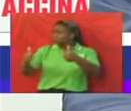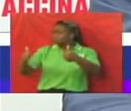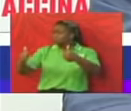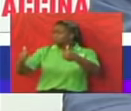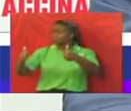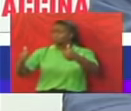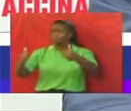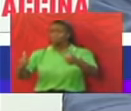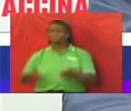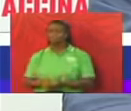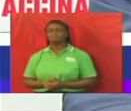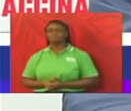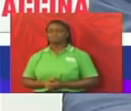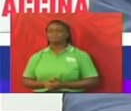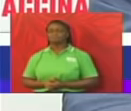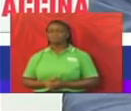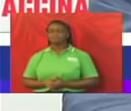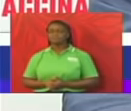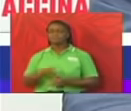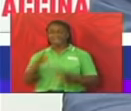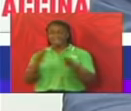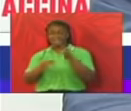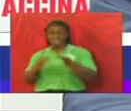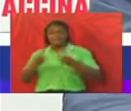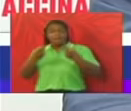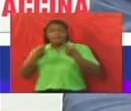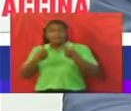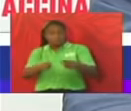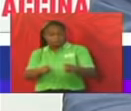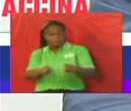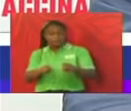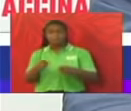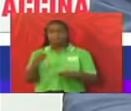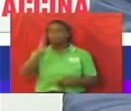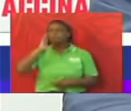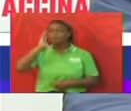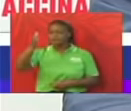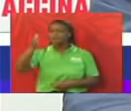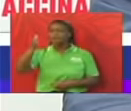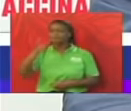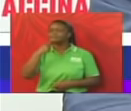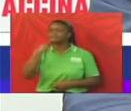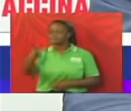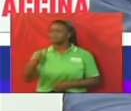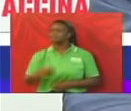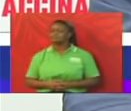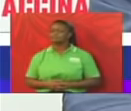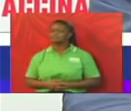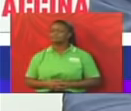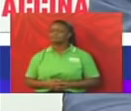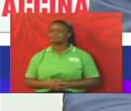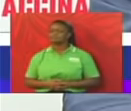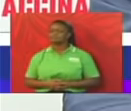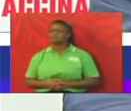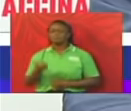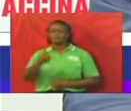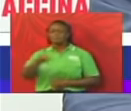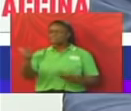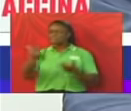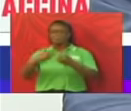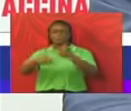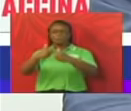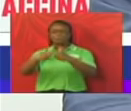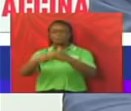those events come up, you will definitely be notified if there's any trend that indicates any problem or any danger.